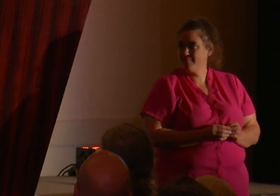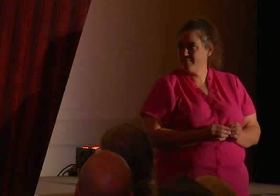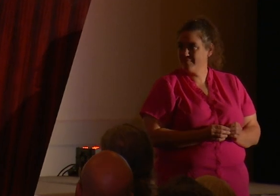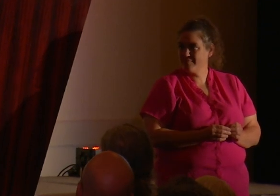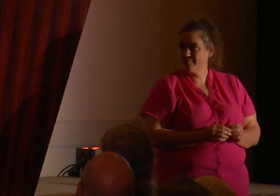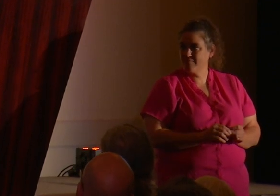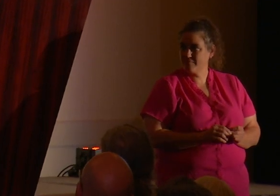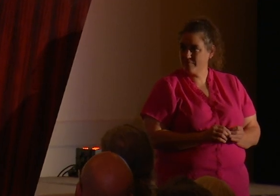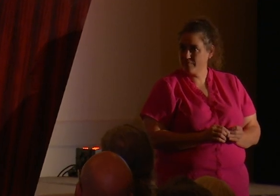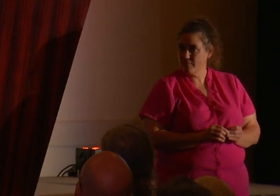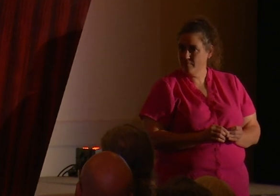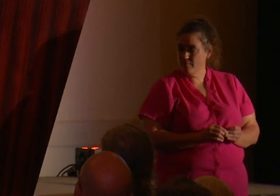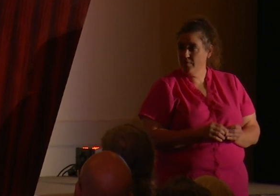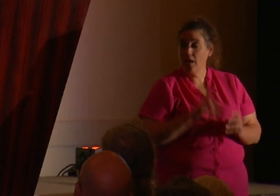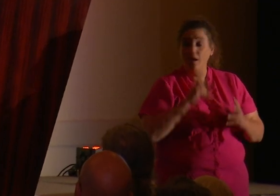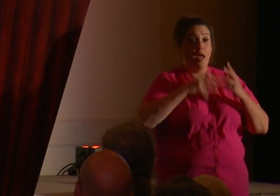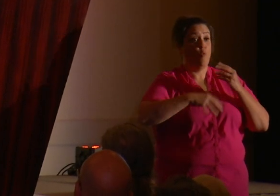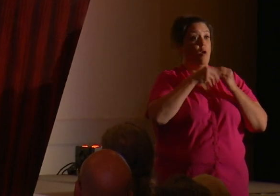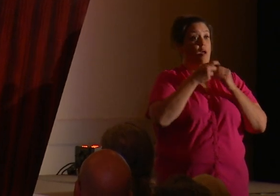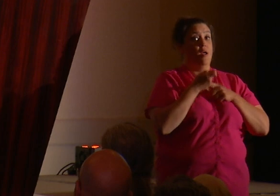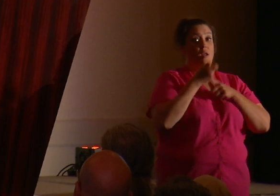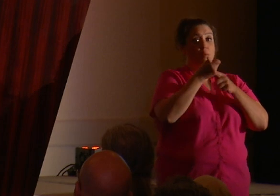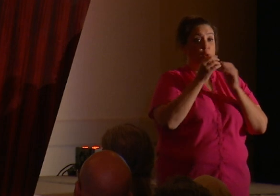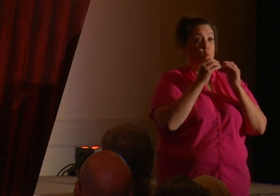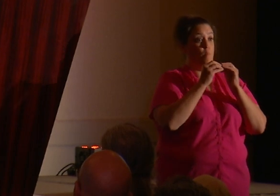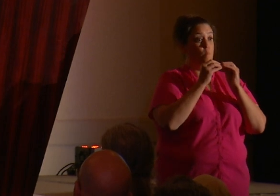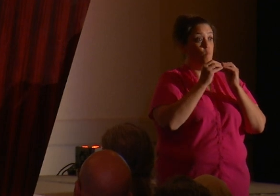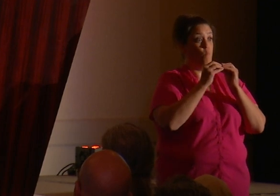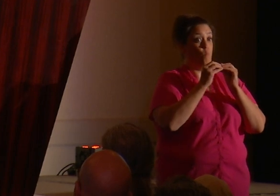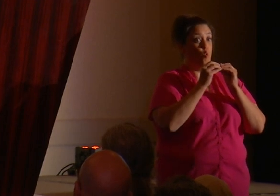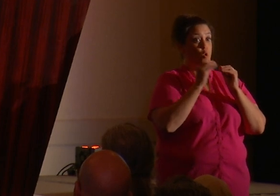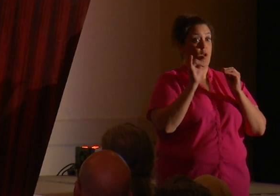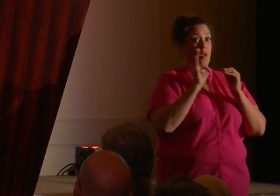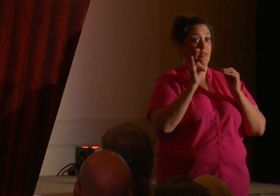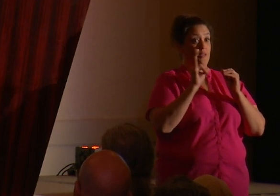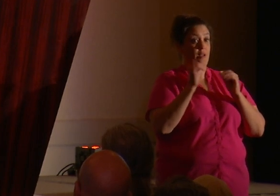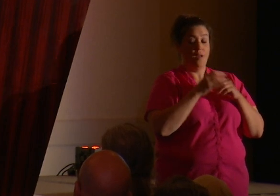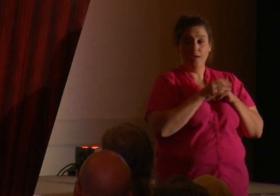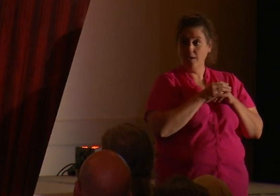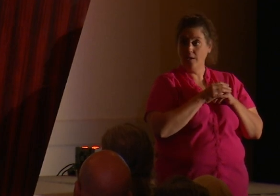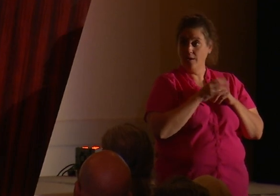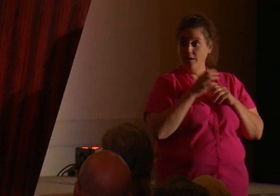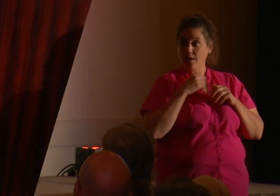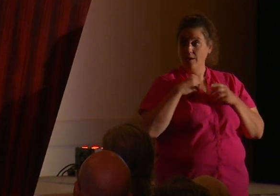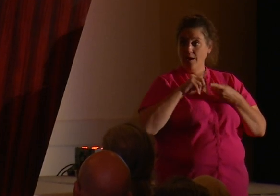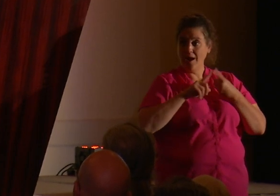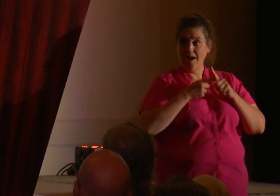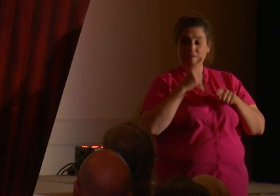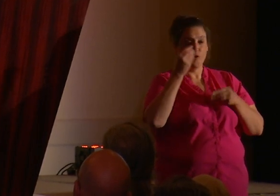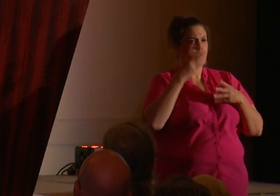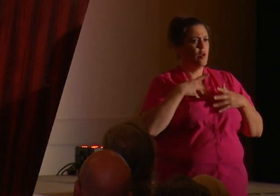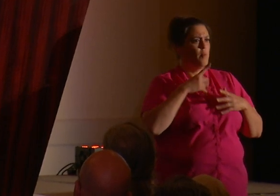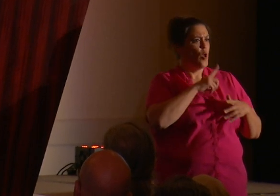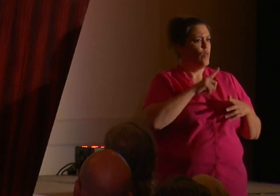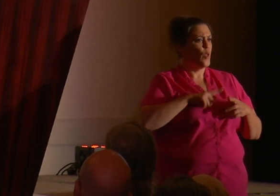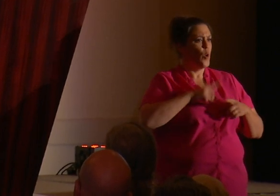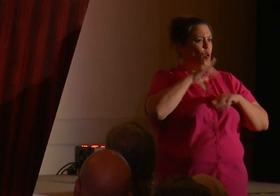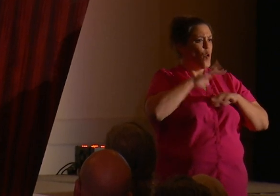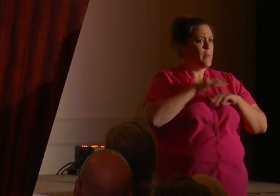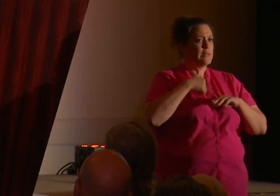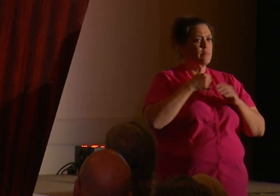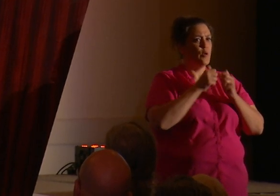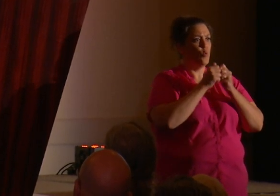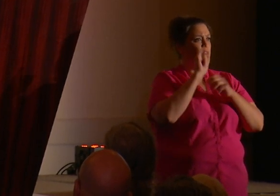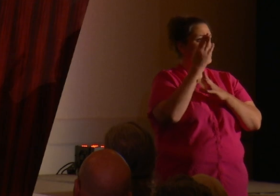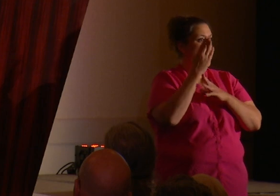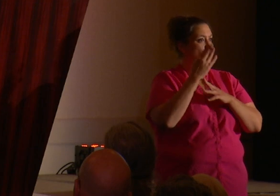But, it's, you know, I'll add a little bit more to that. It's just like, I got Christian friends like, you know, the Lord just blessed me with a job.